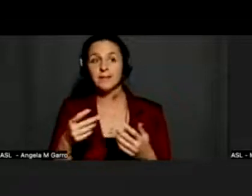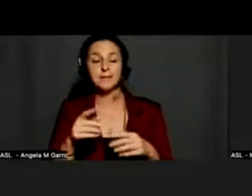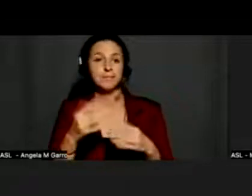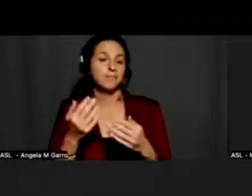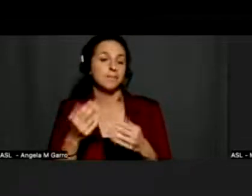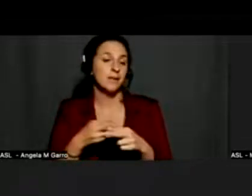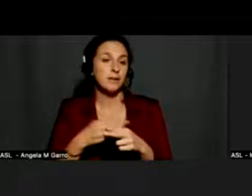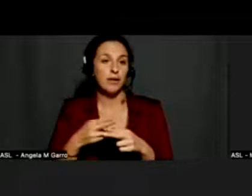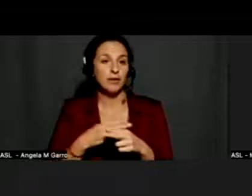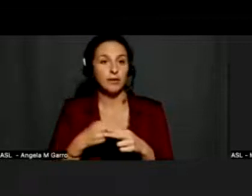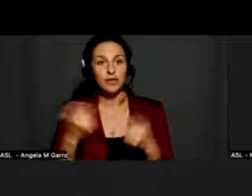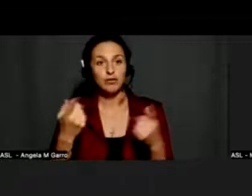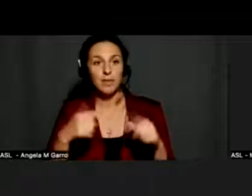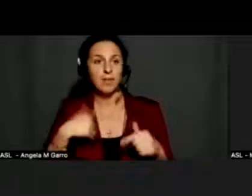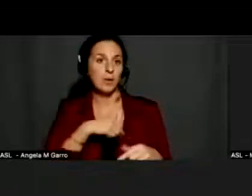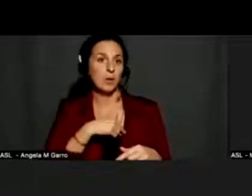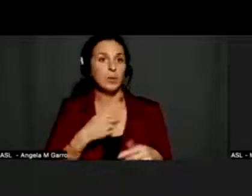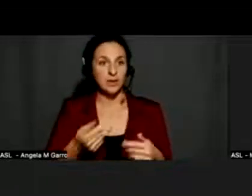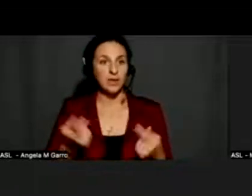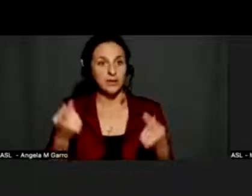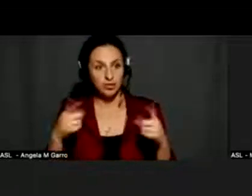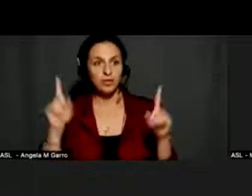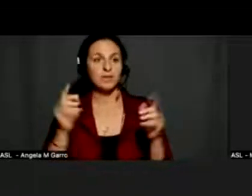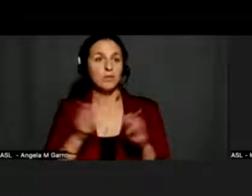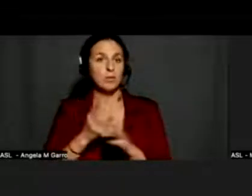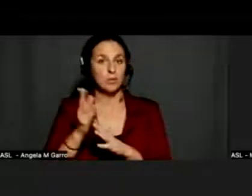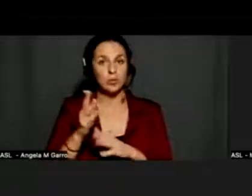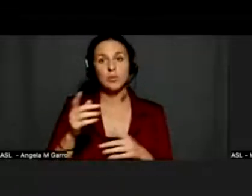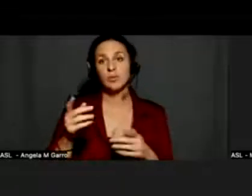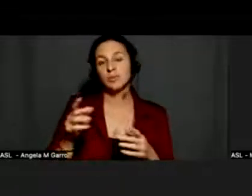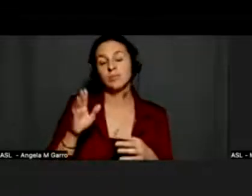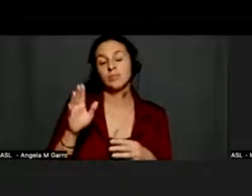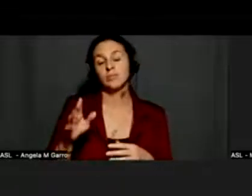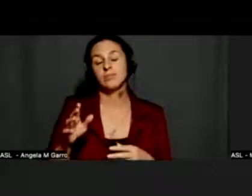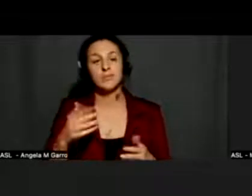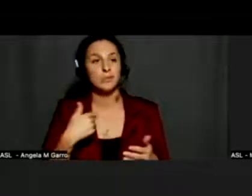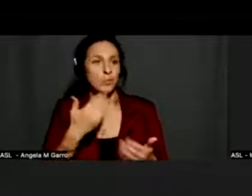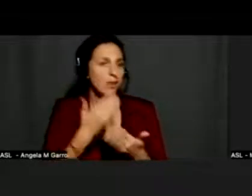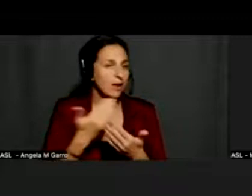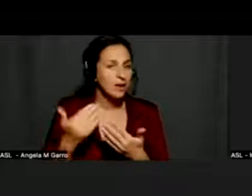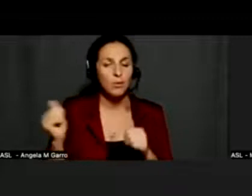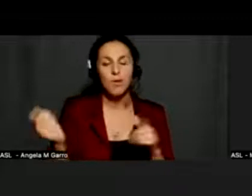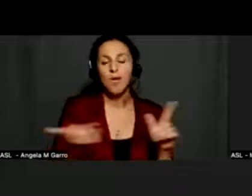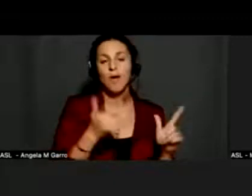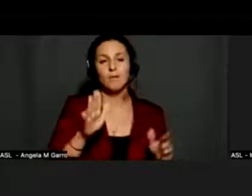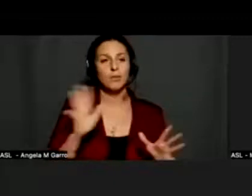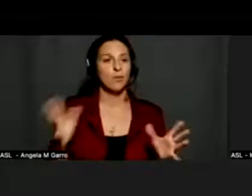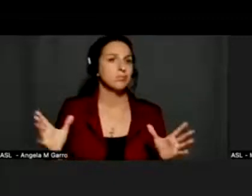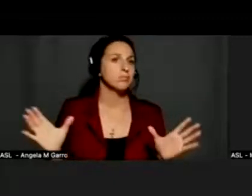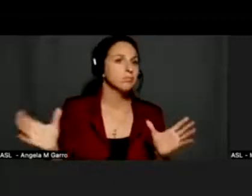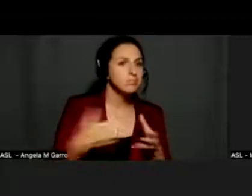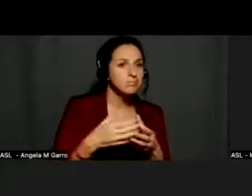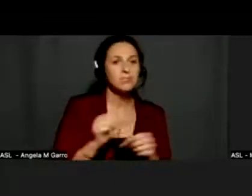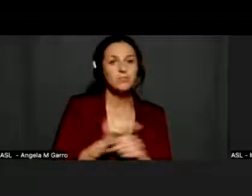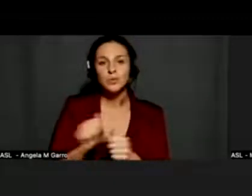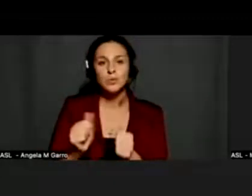the district. So again, thank you everyone for your collaboration, and we're looking forward to having it come to